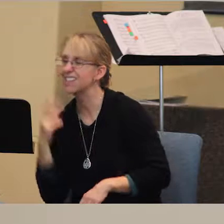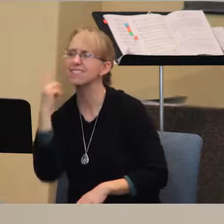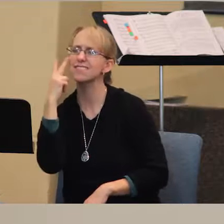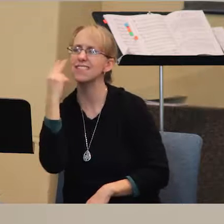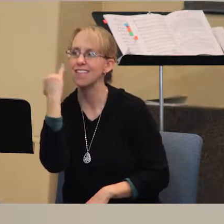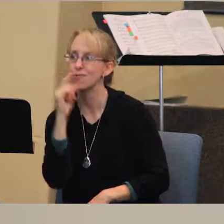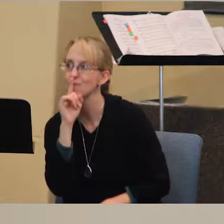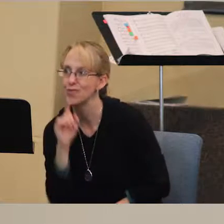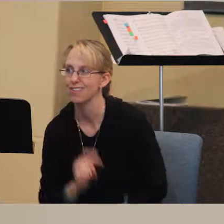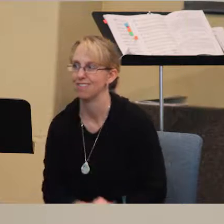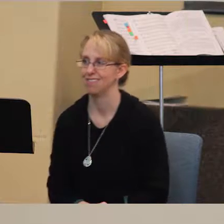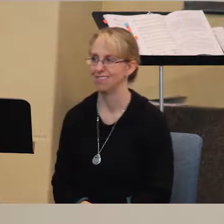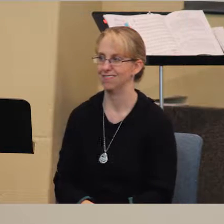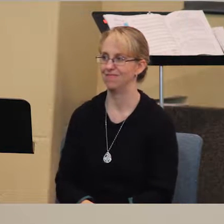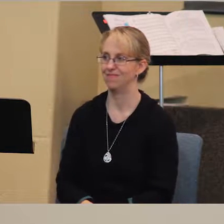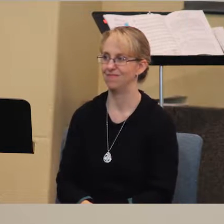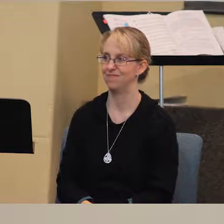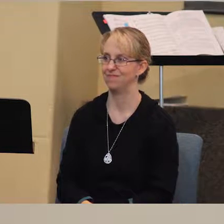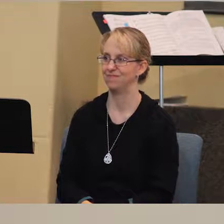if it's really true.